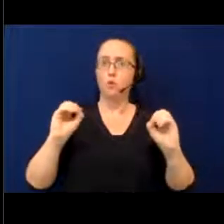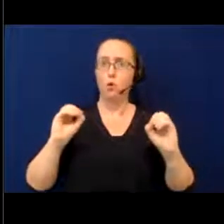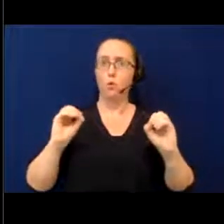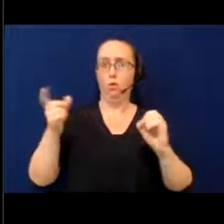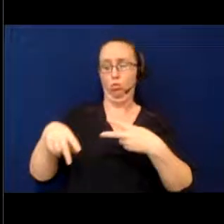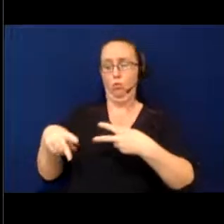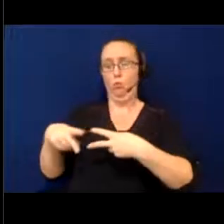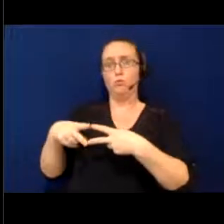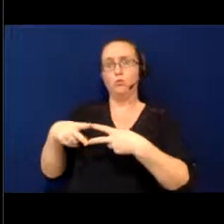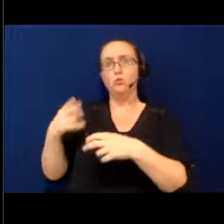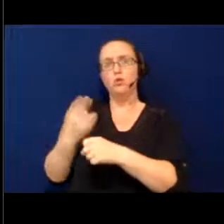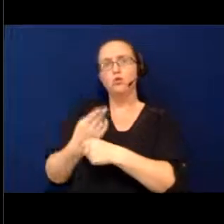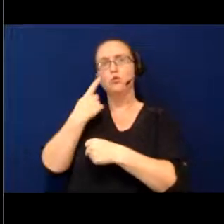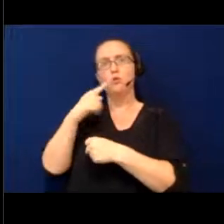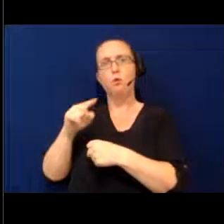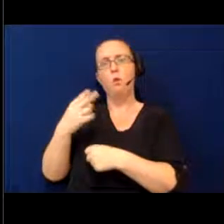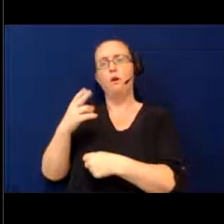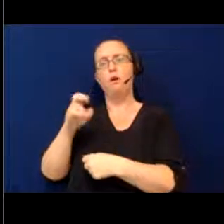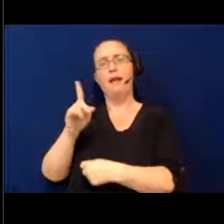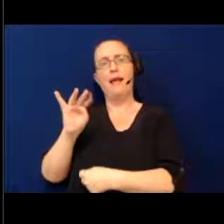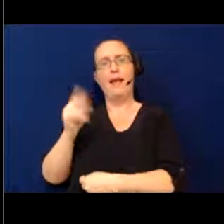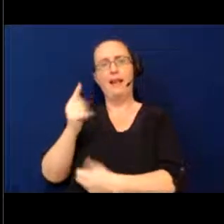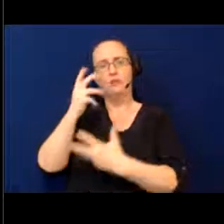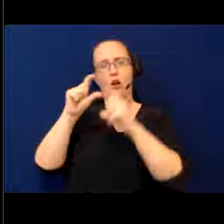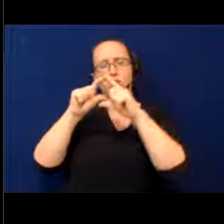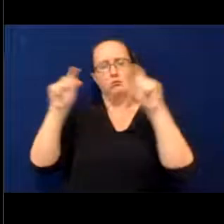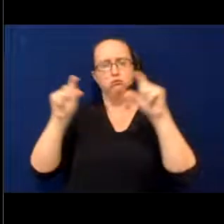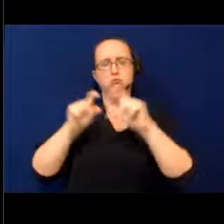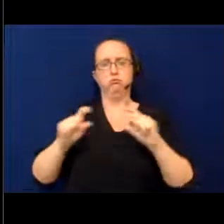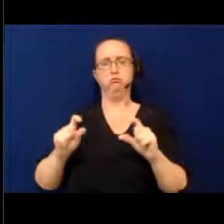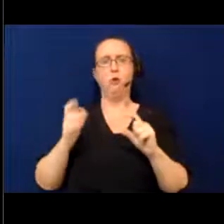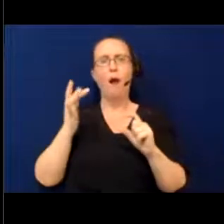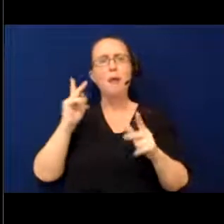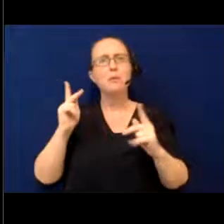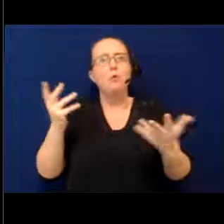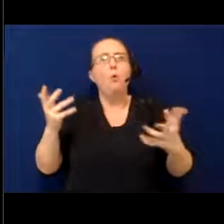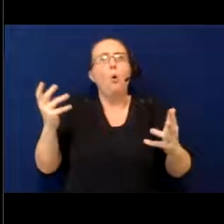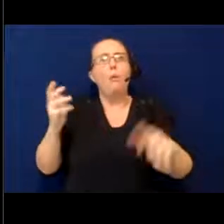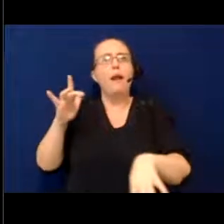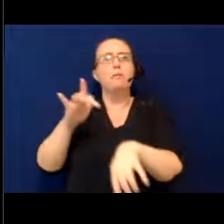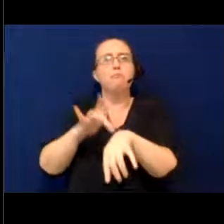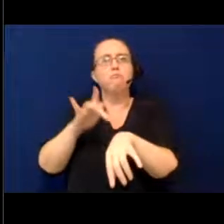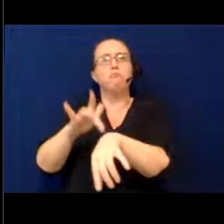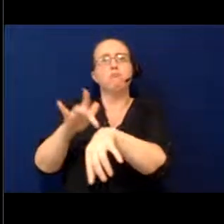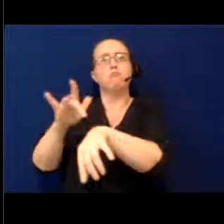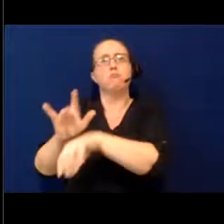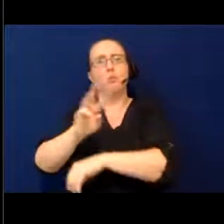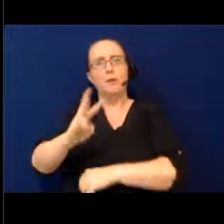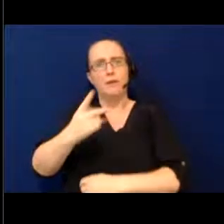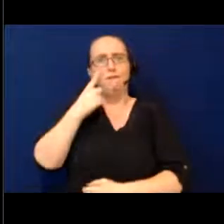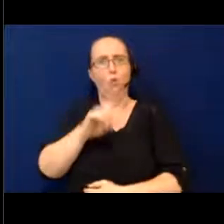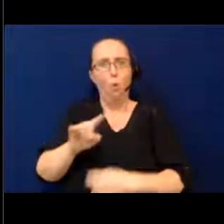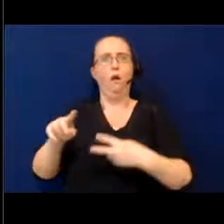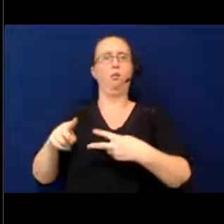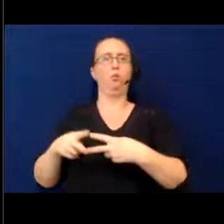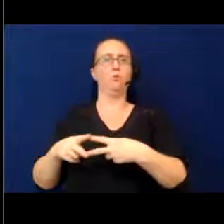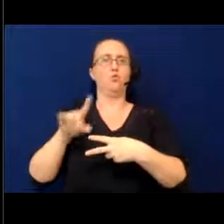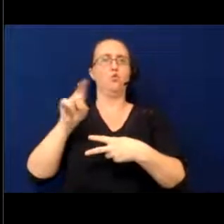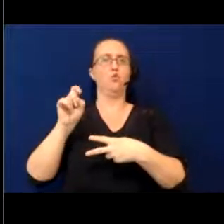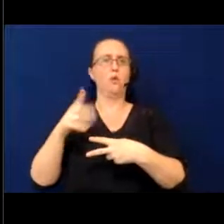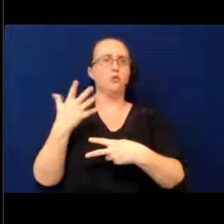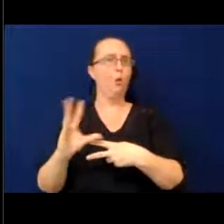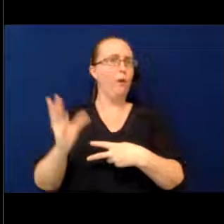those as headings on the website because that people already were coming to our Texas Zika website with those questions